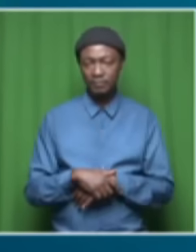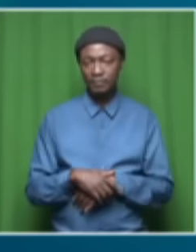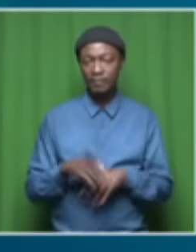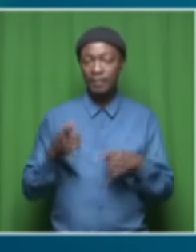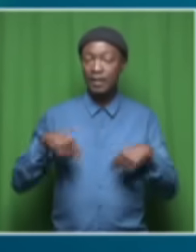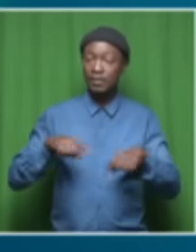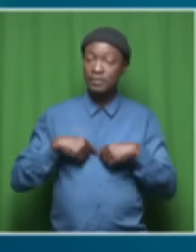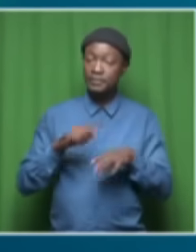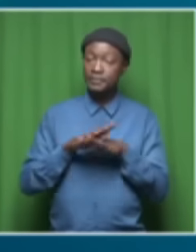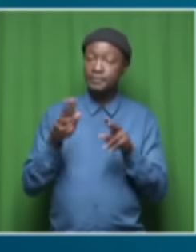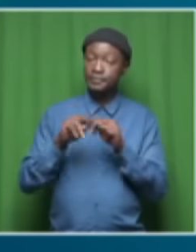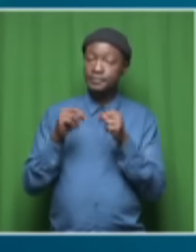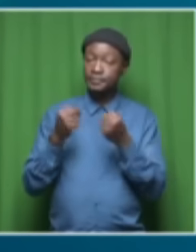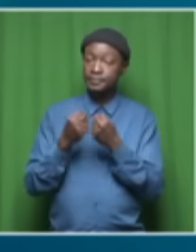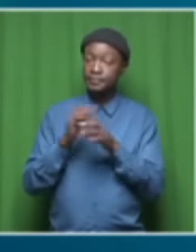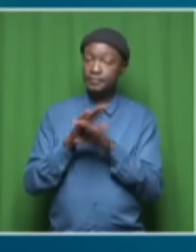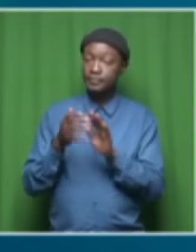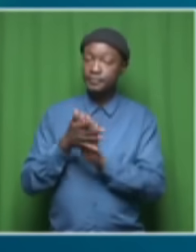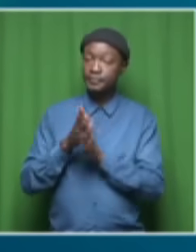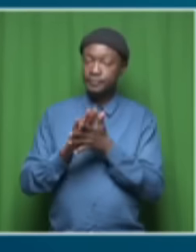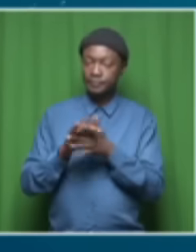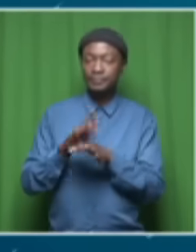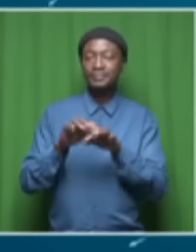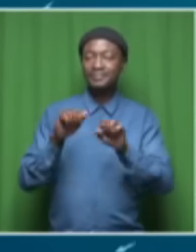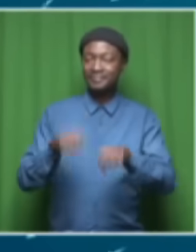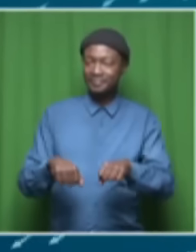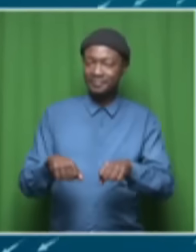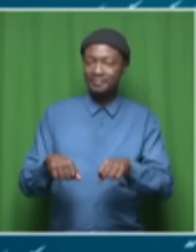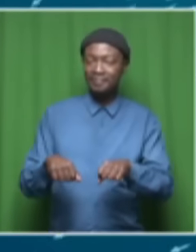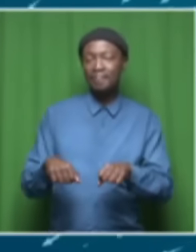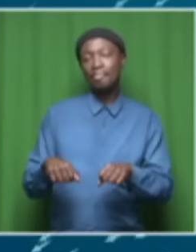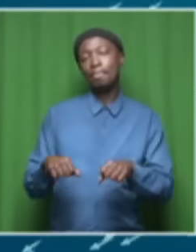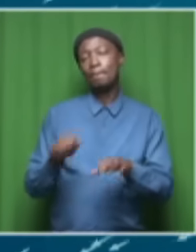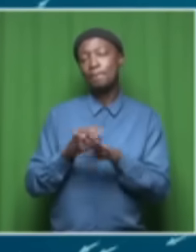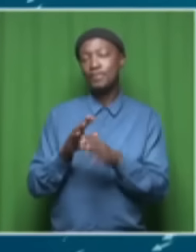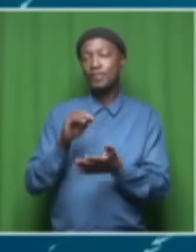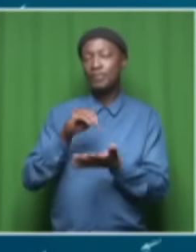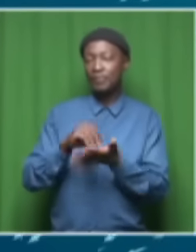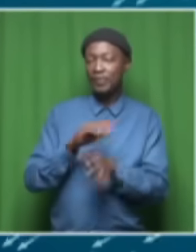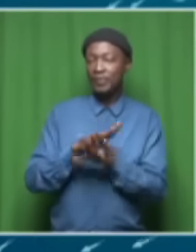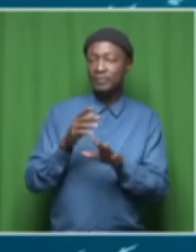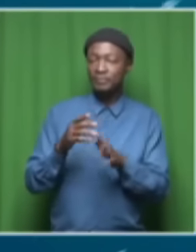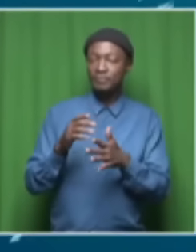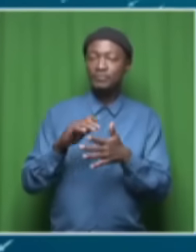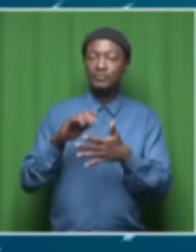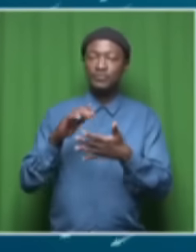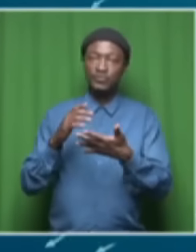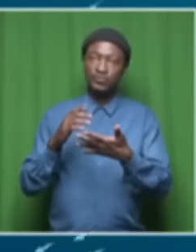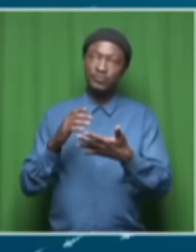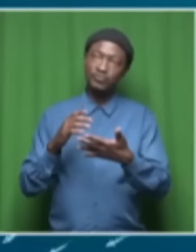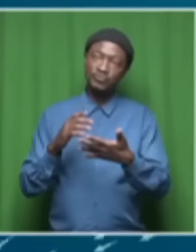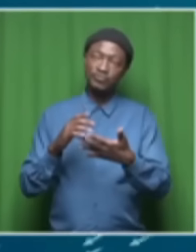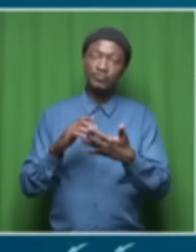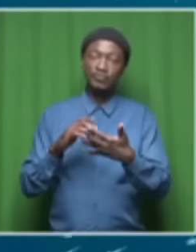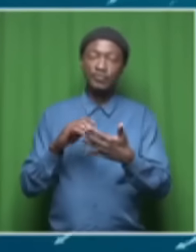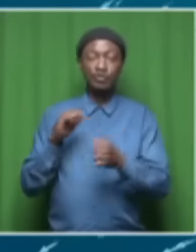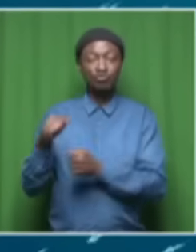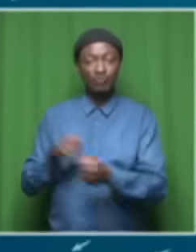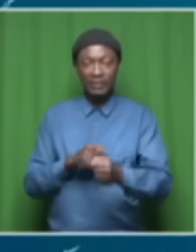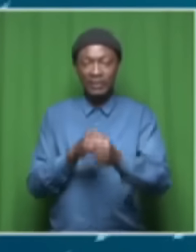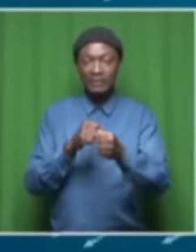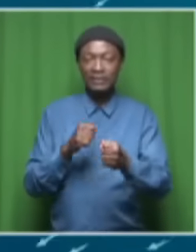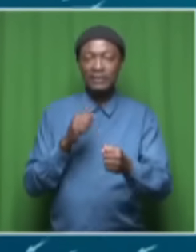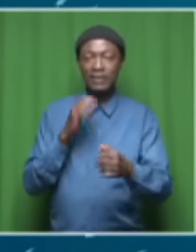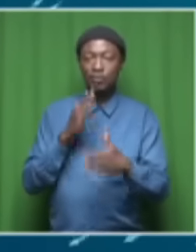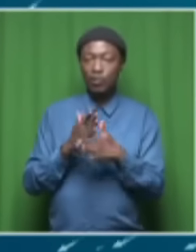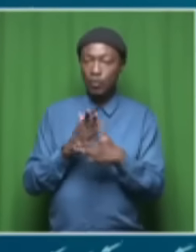Disaster Centre, we've actually put a turnaround strategy to make sure that we work